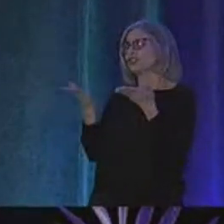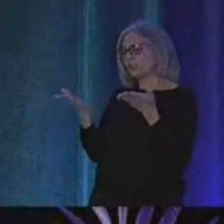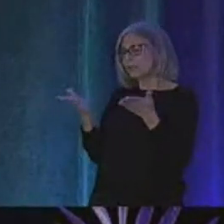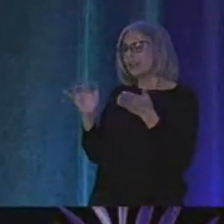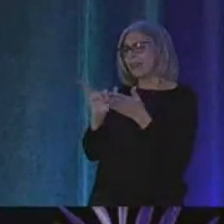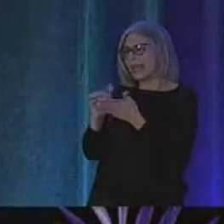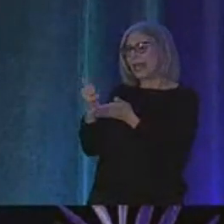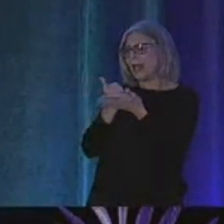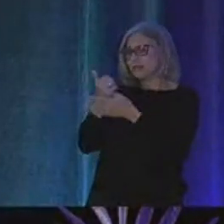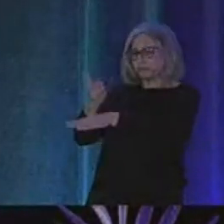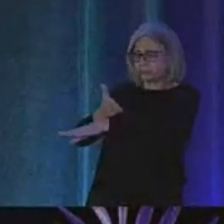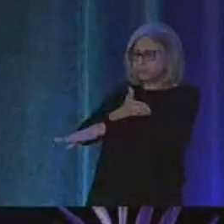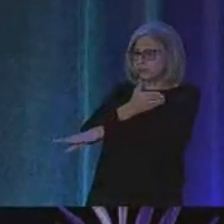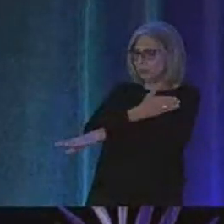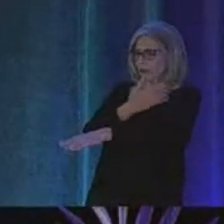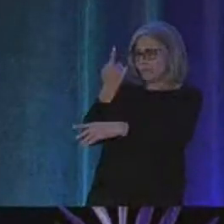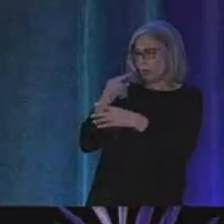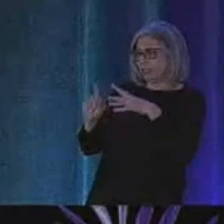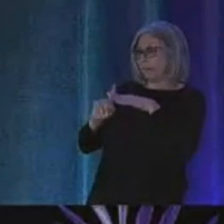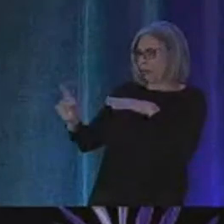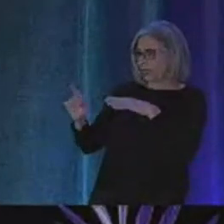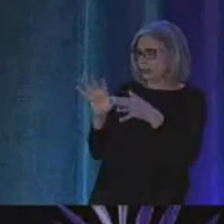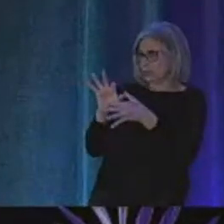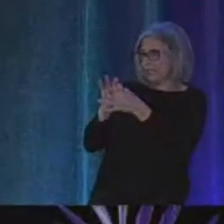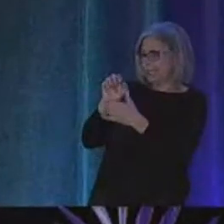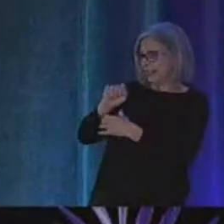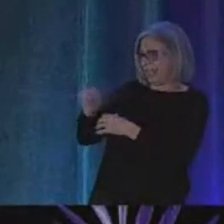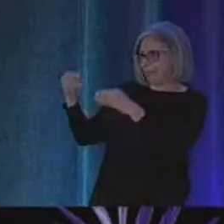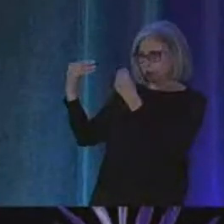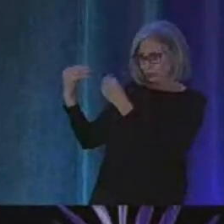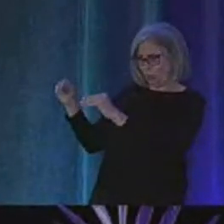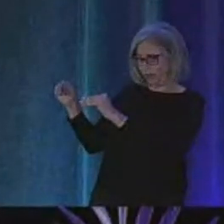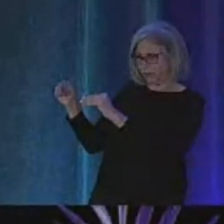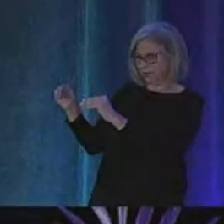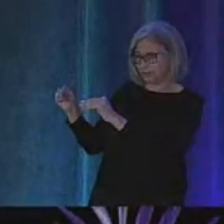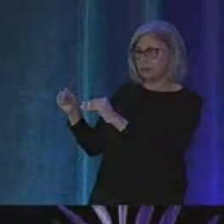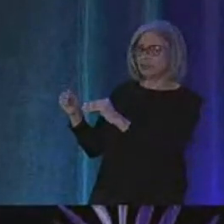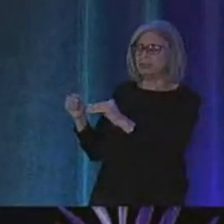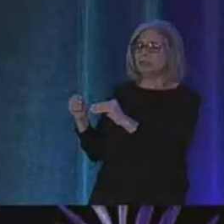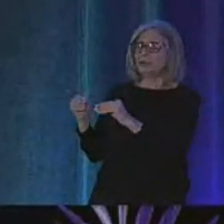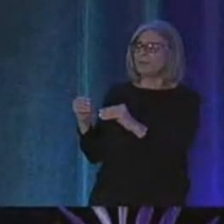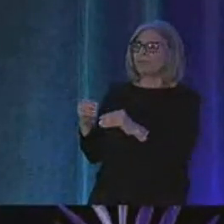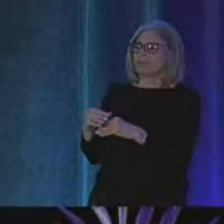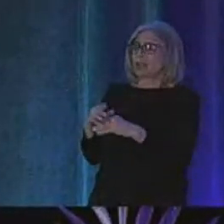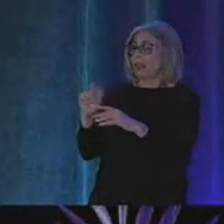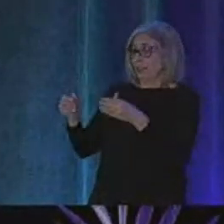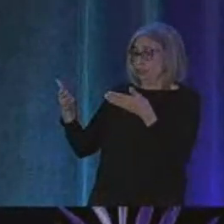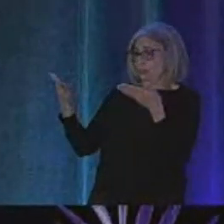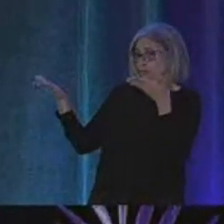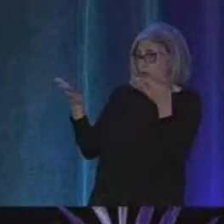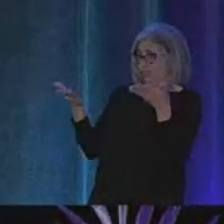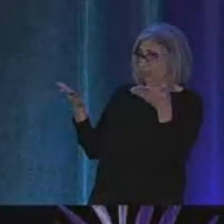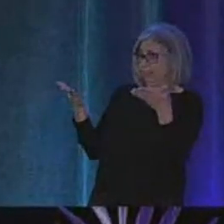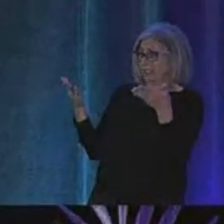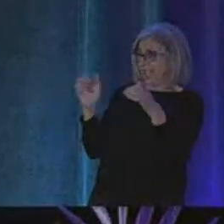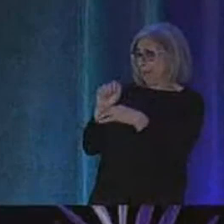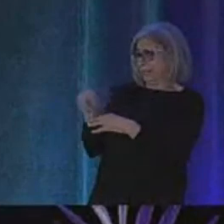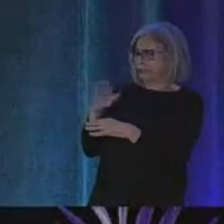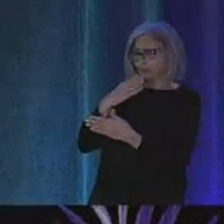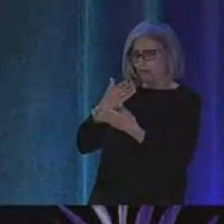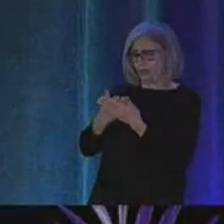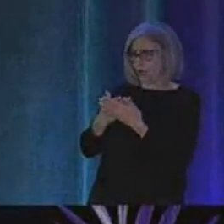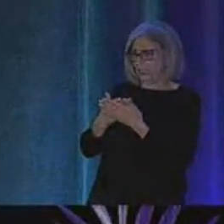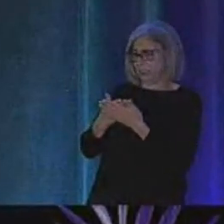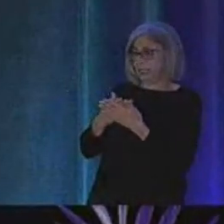make this better for doing the deploys, connecting to the app stores. And like I said, Expo Application Services is a really good one, but you can do all sorts